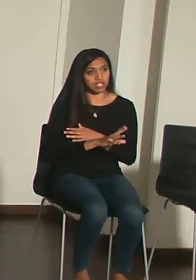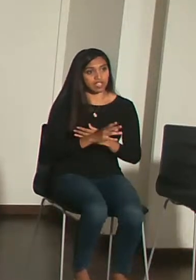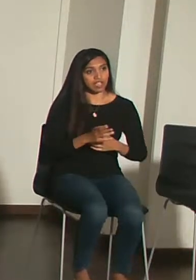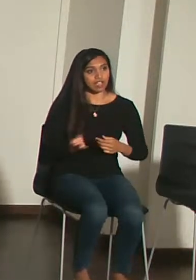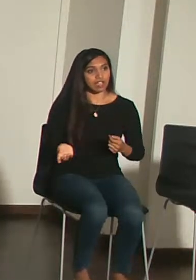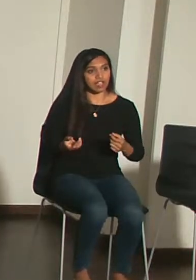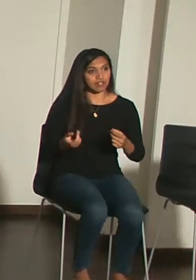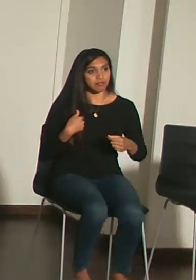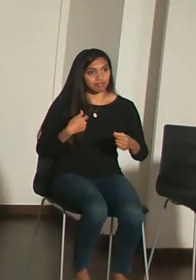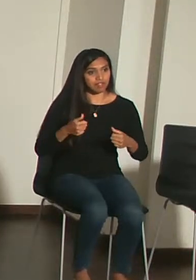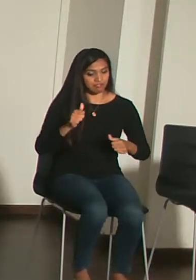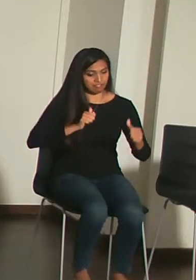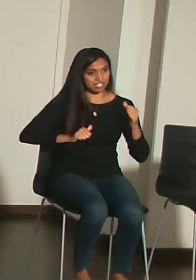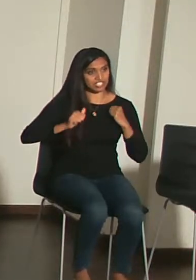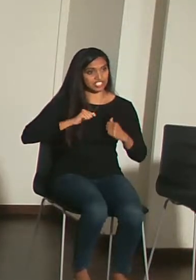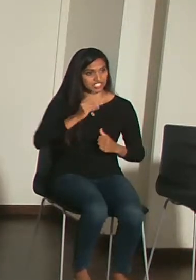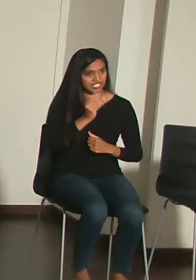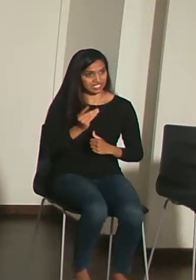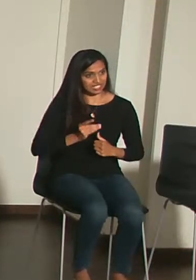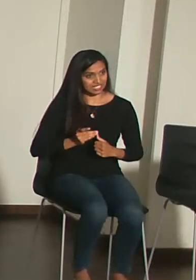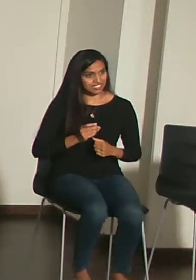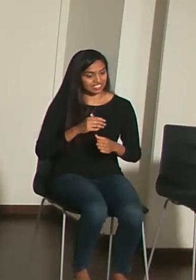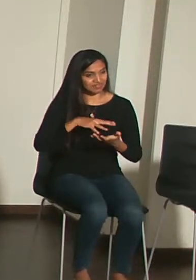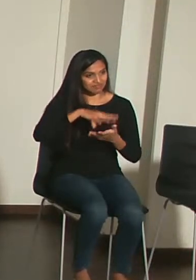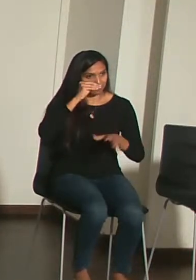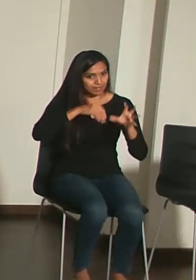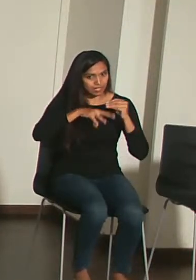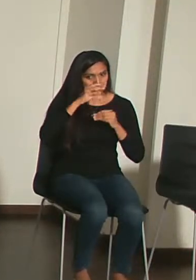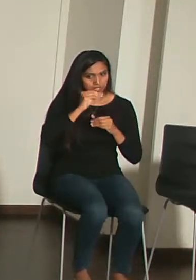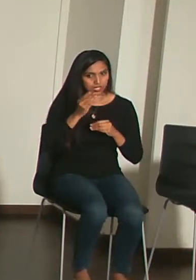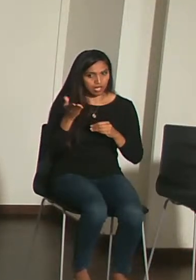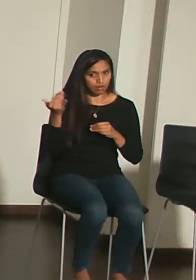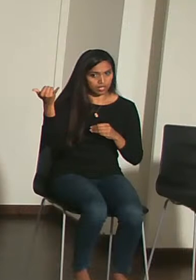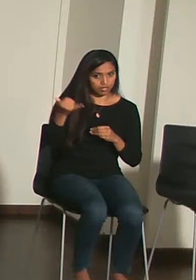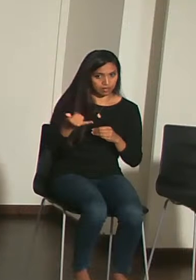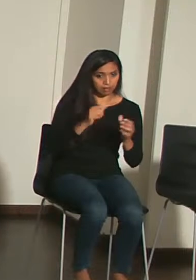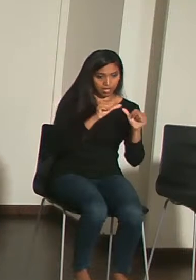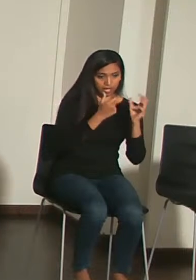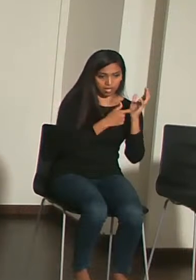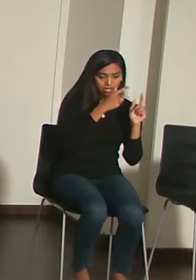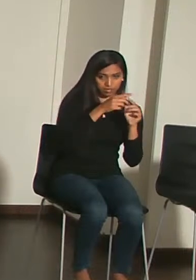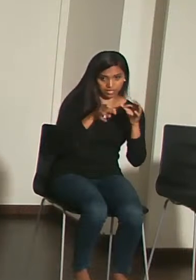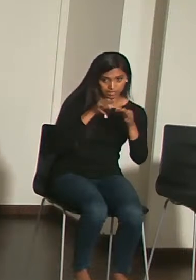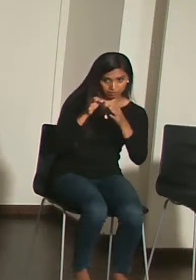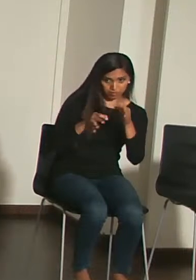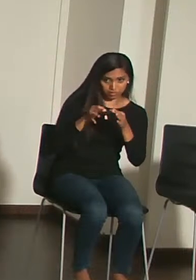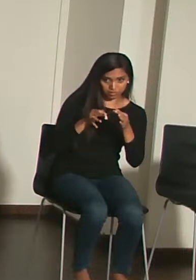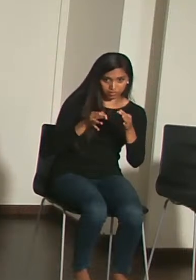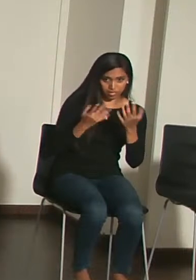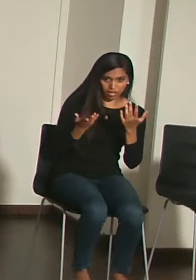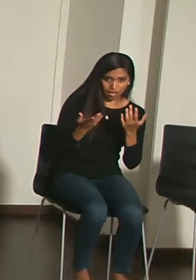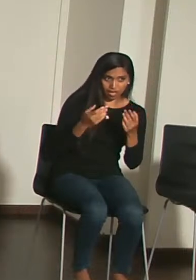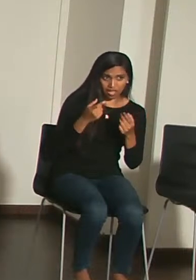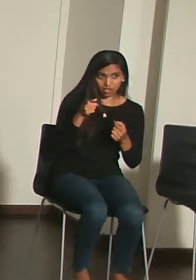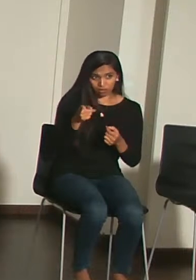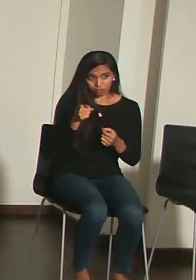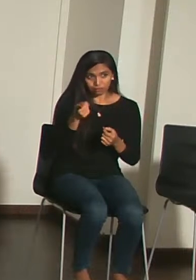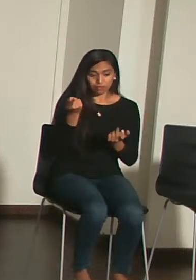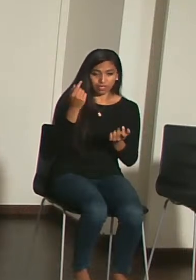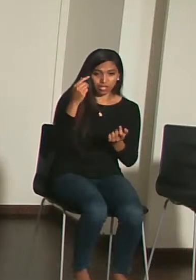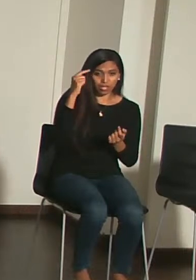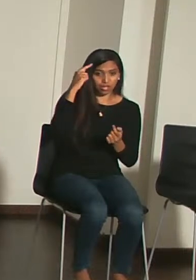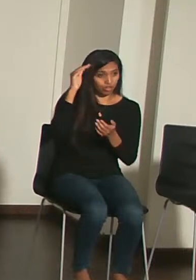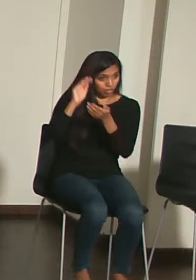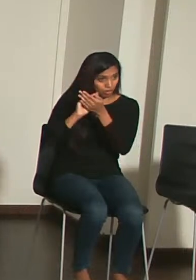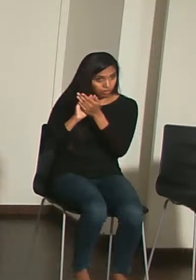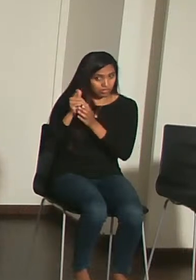are they studying at this moment? And is there any way in which they can engage? They can engage. That's why their